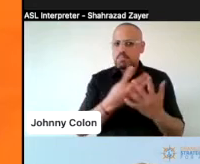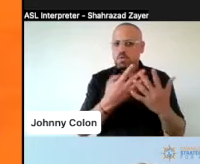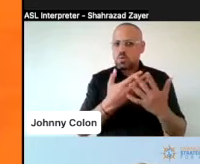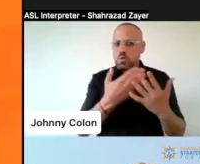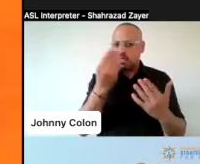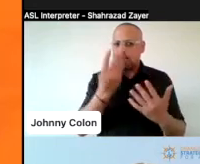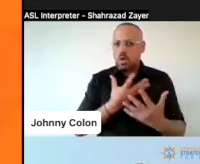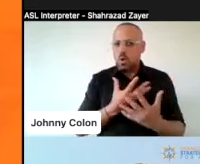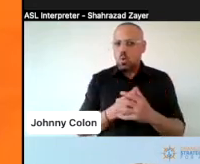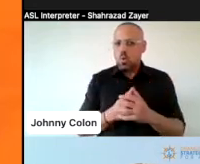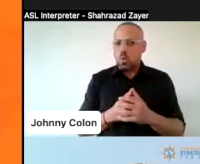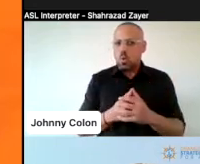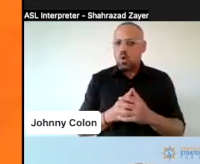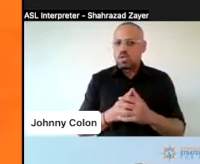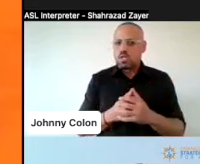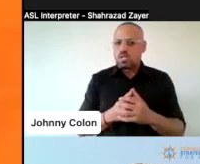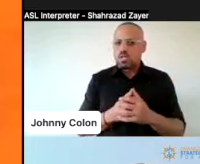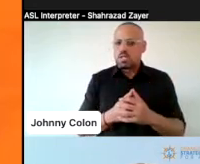me know.